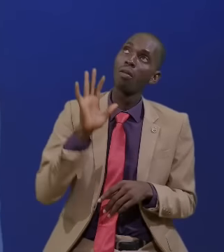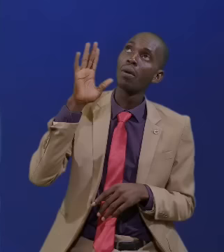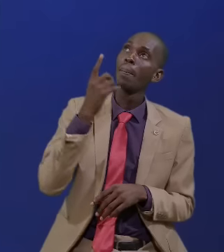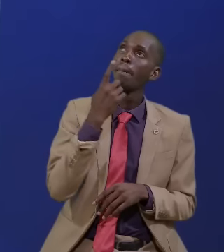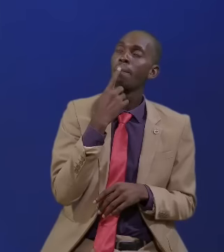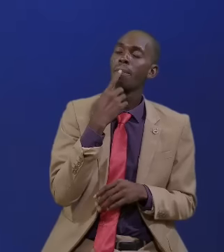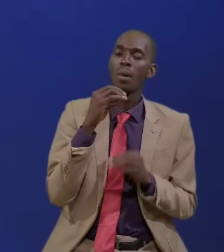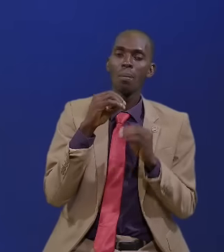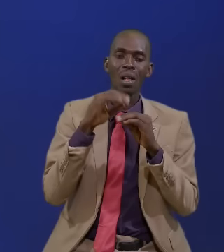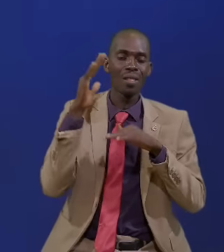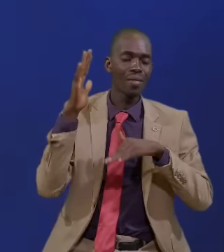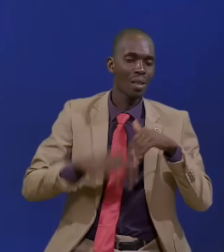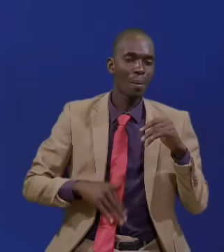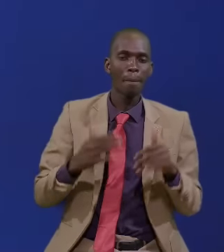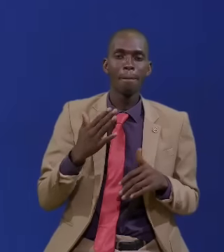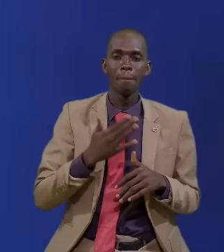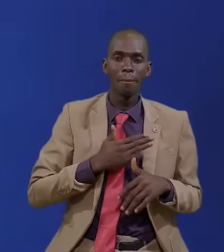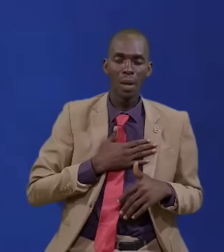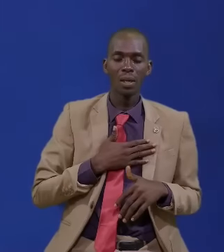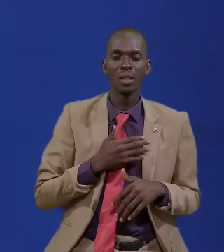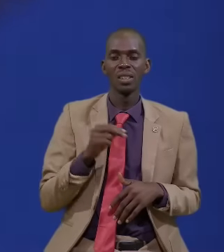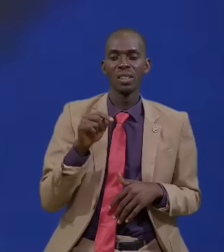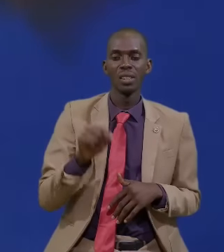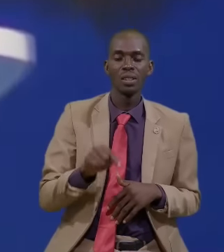than my